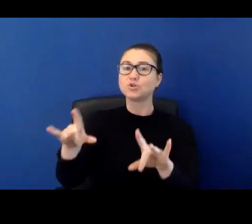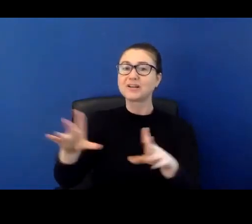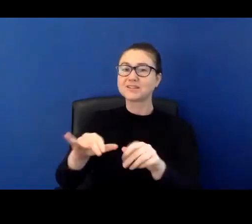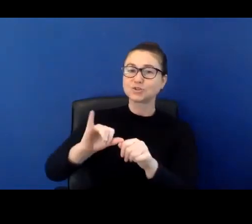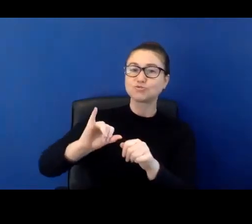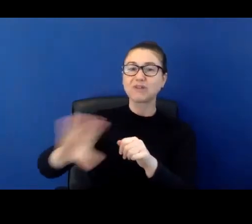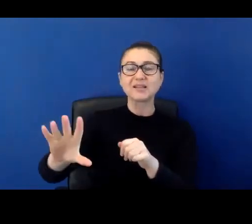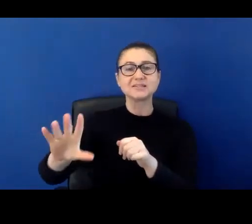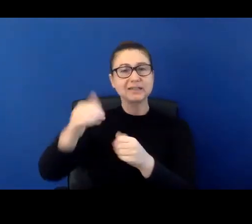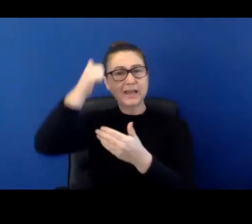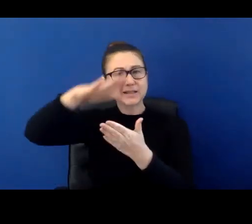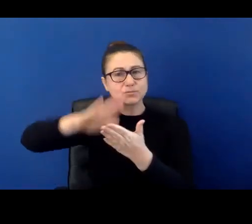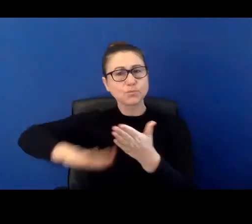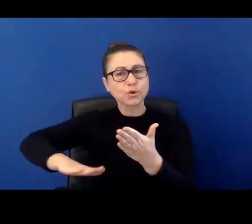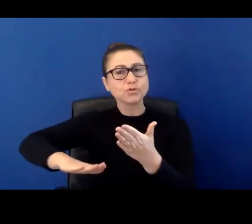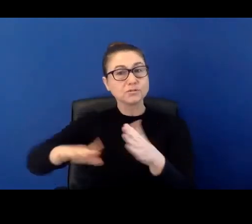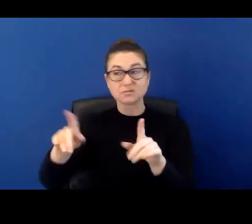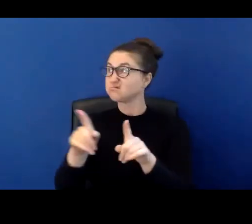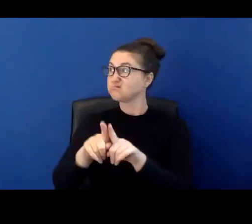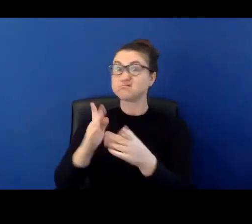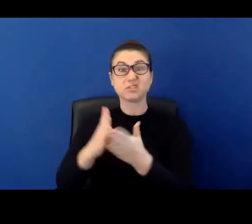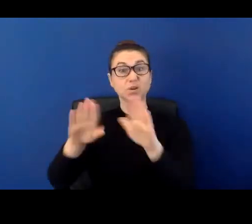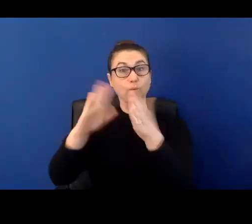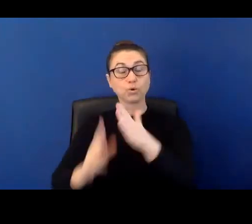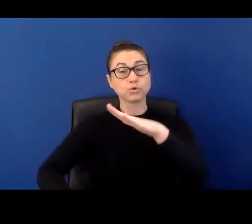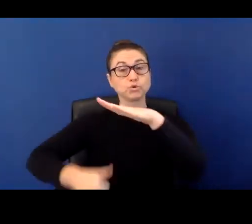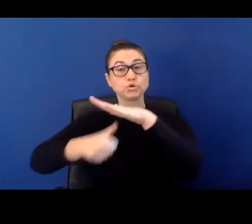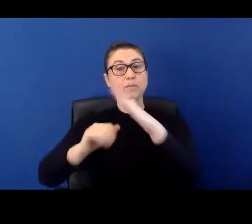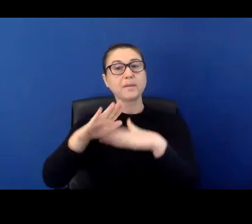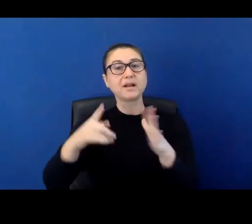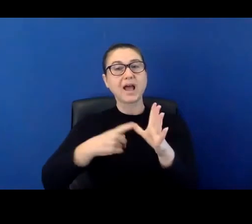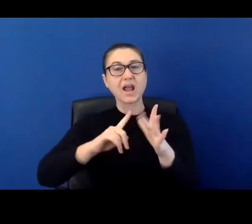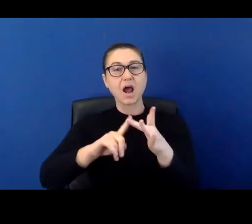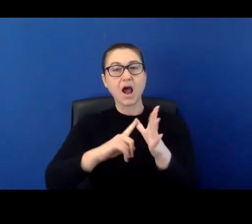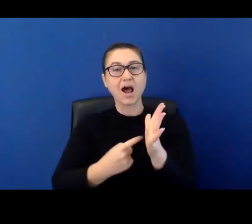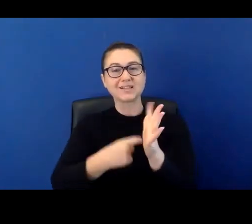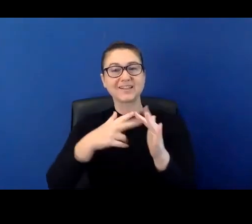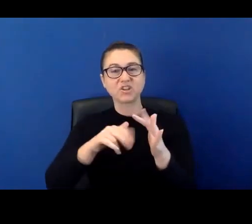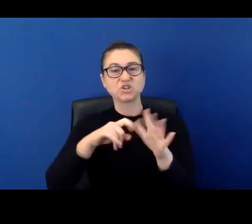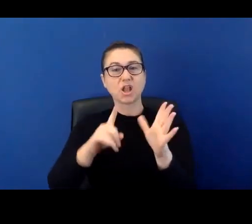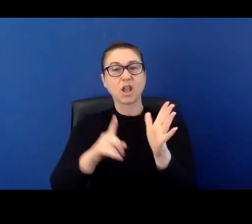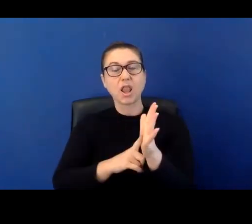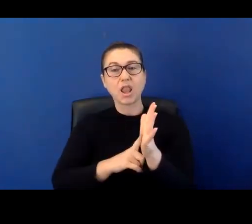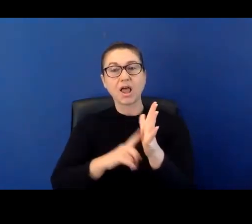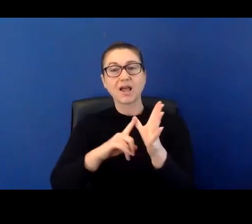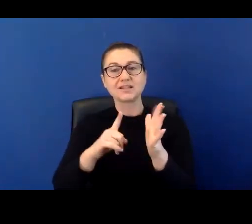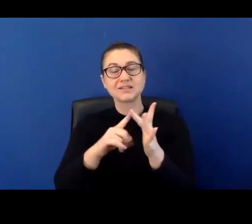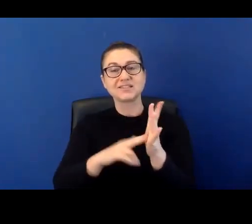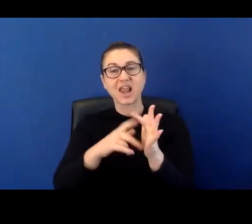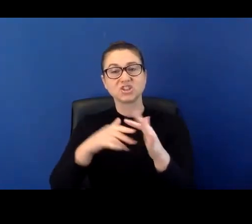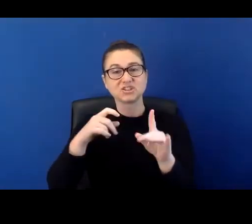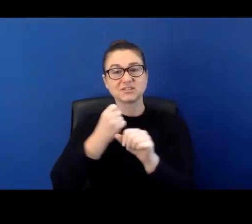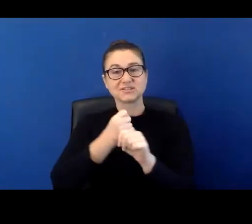greatest experts, and indeed one of the world's greatest experts on artificial intelligence, Professor Kate Crawford. If